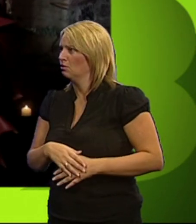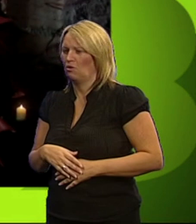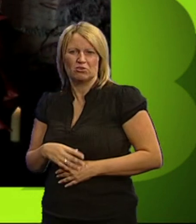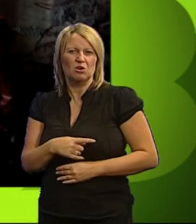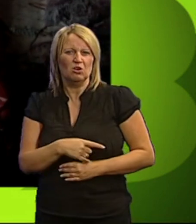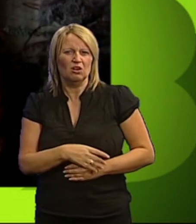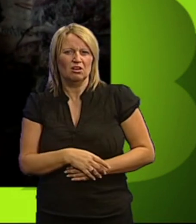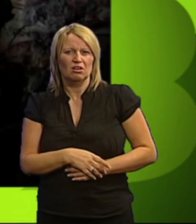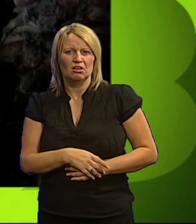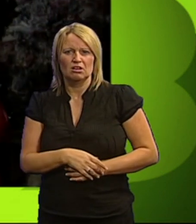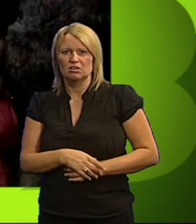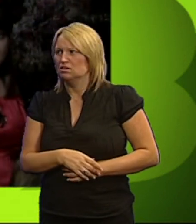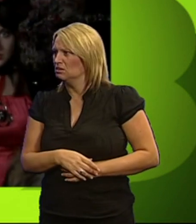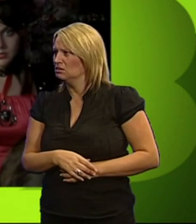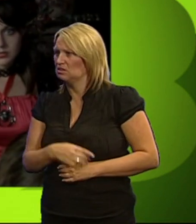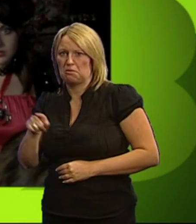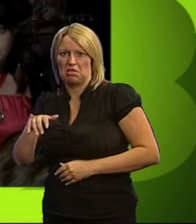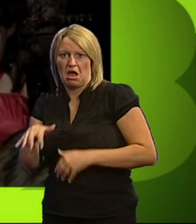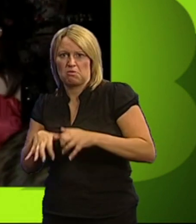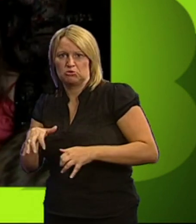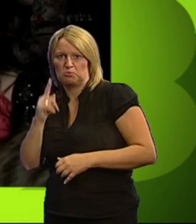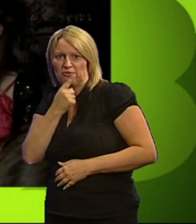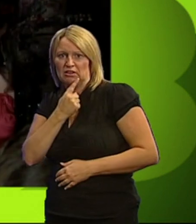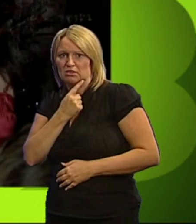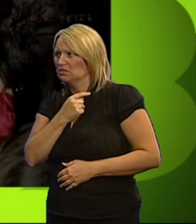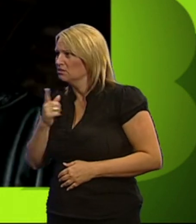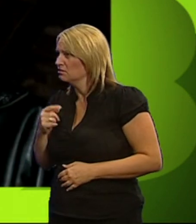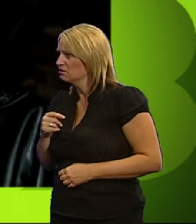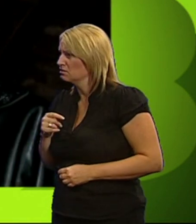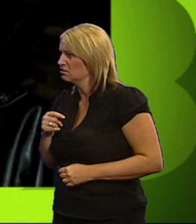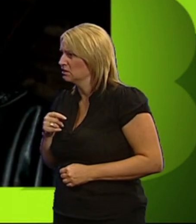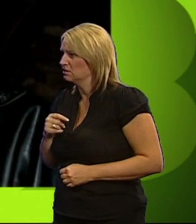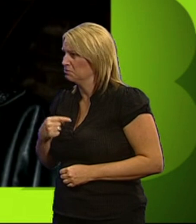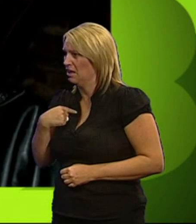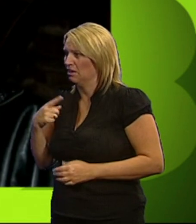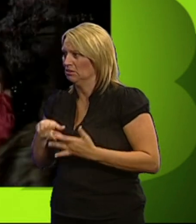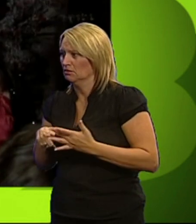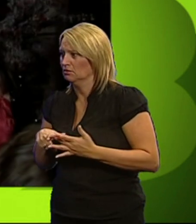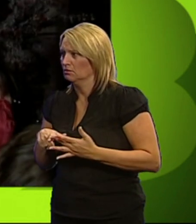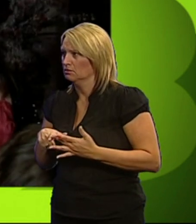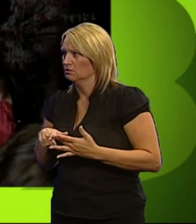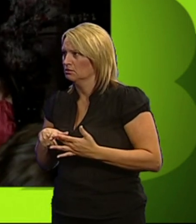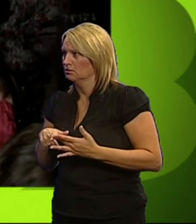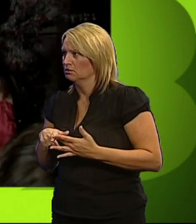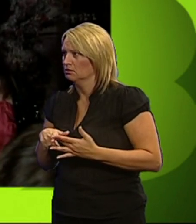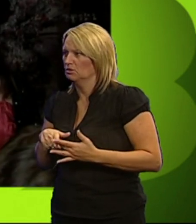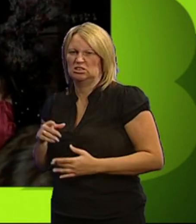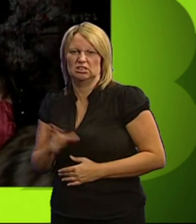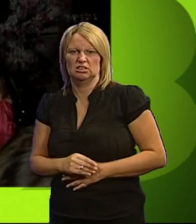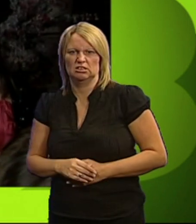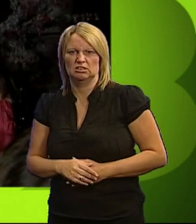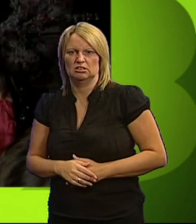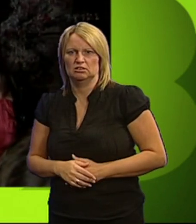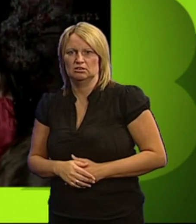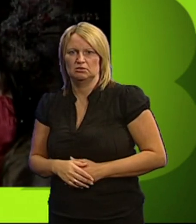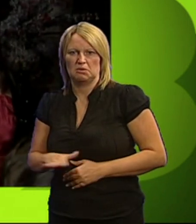Vlad. Of course she loves me. She sent me a ghastly animal to prove it. No, she didn't. It was me and Ingrid. Shut it, Vlad. So